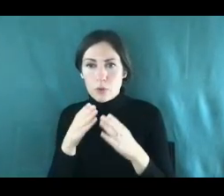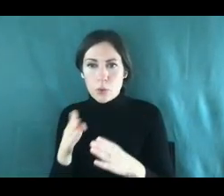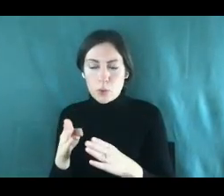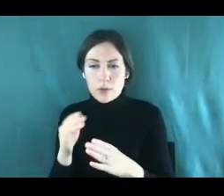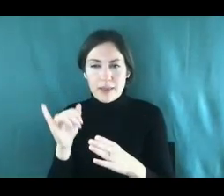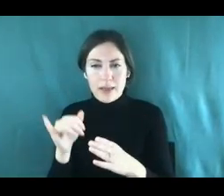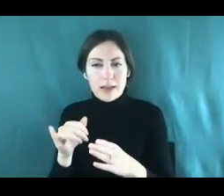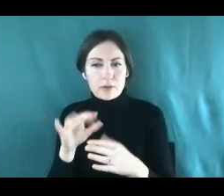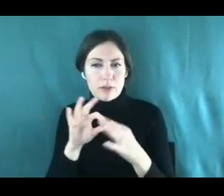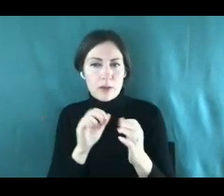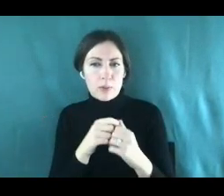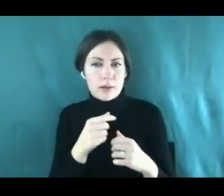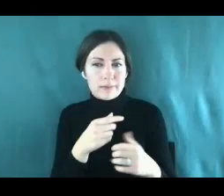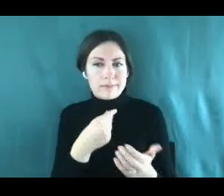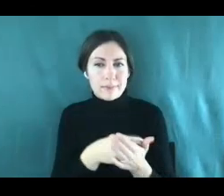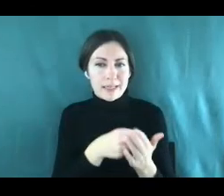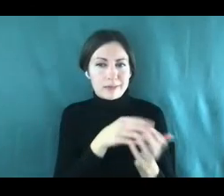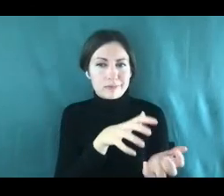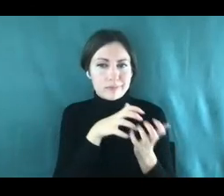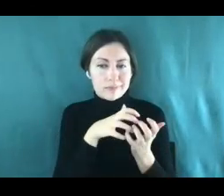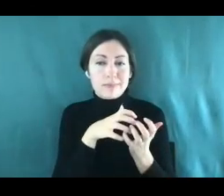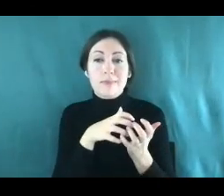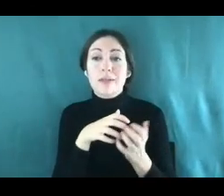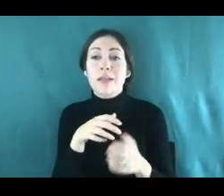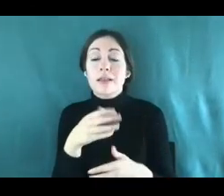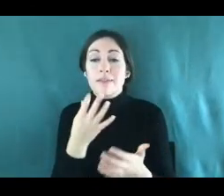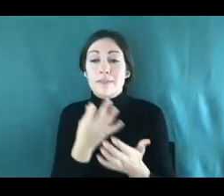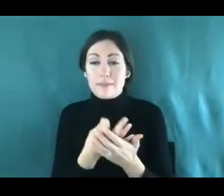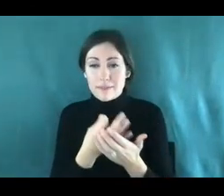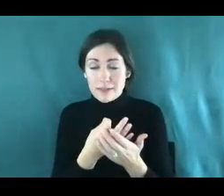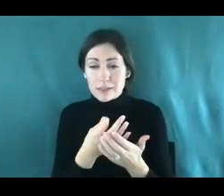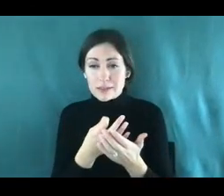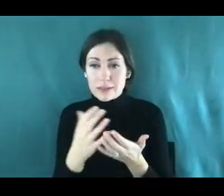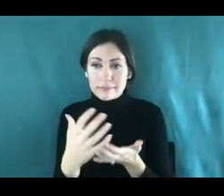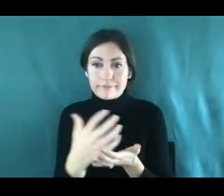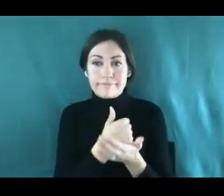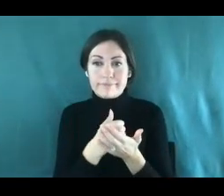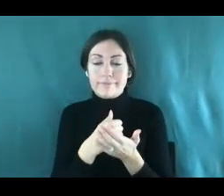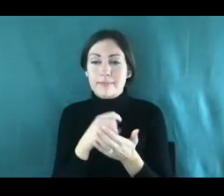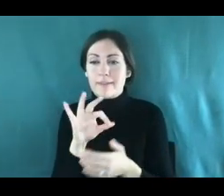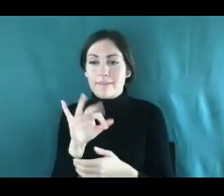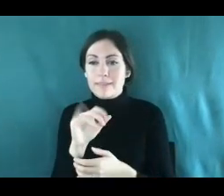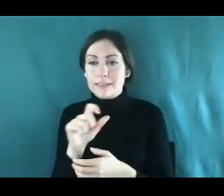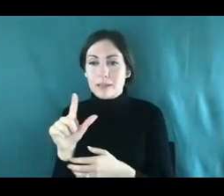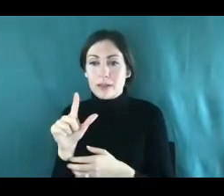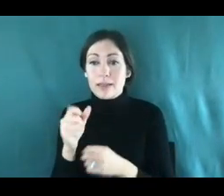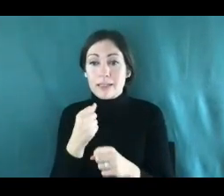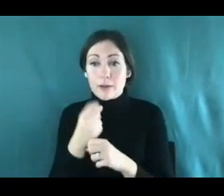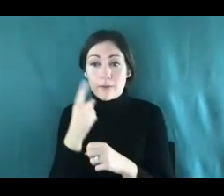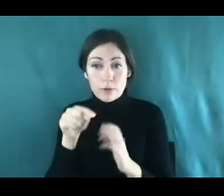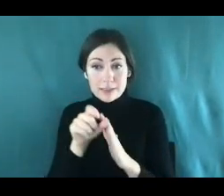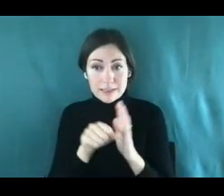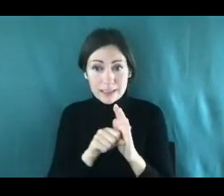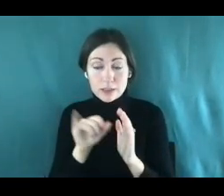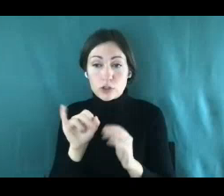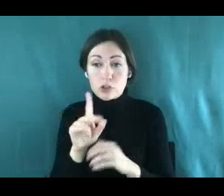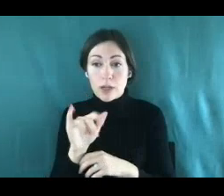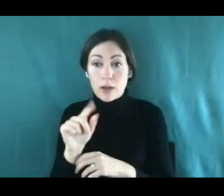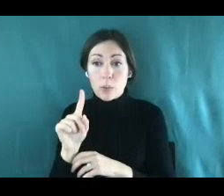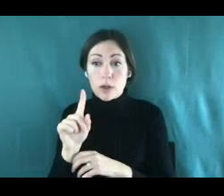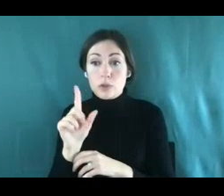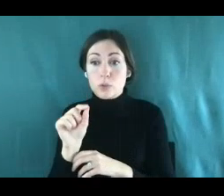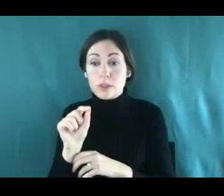For those who don't know, the funding fiscal year for the state is July 1 through 2025 through June